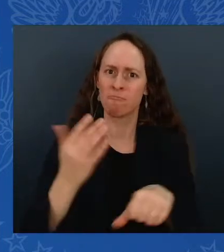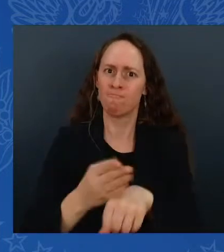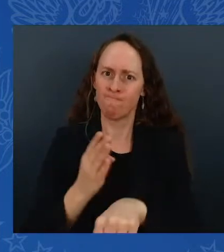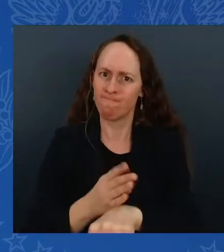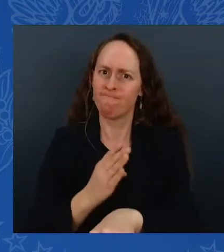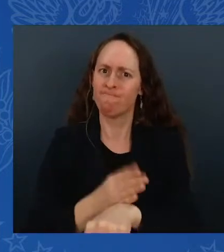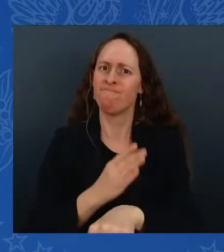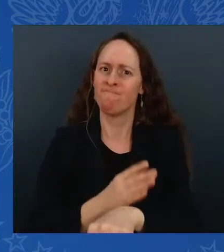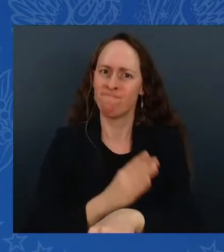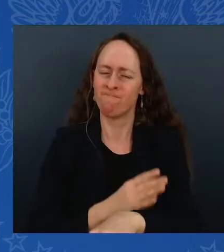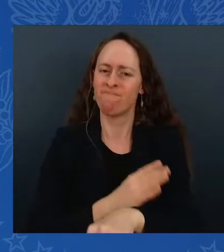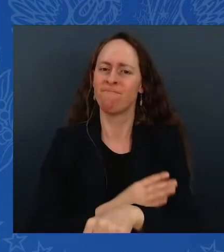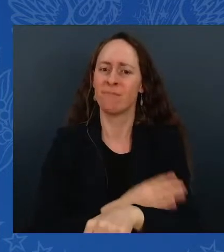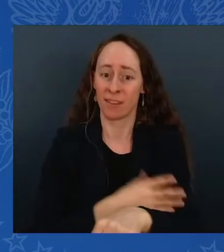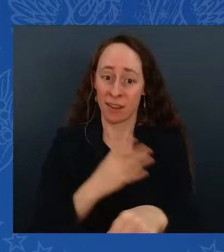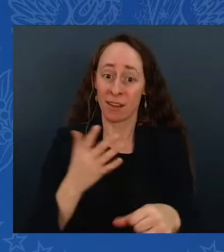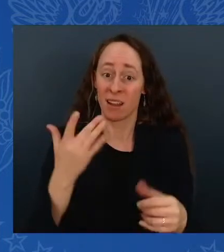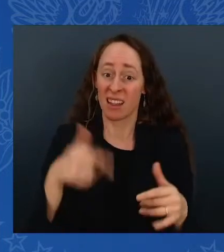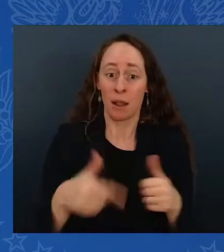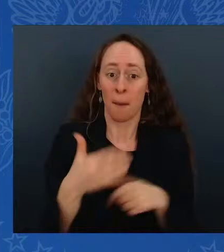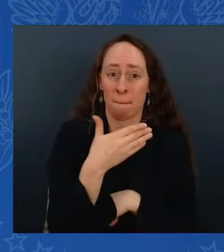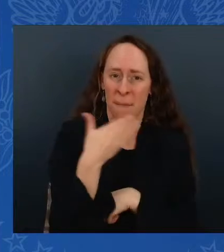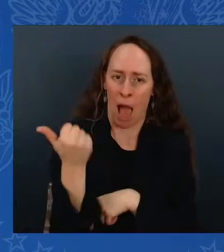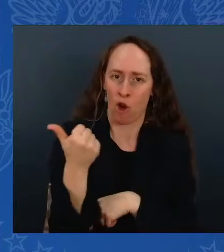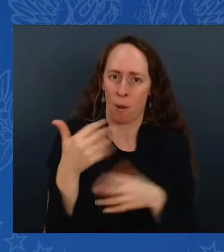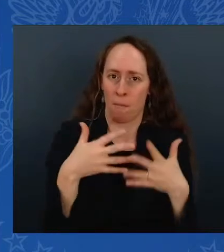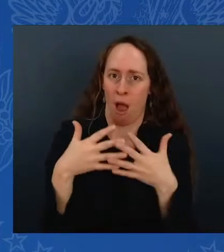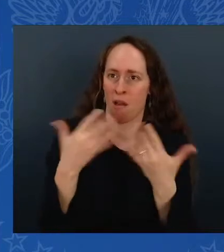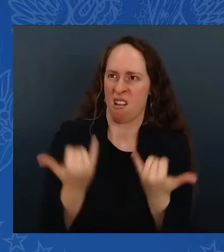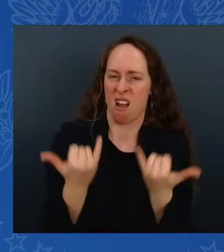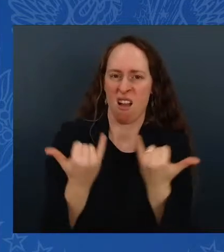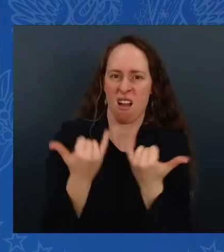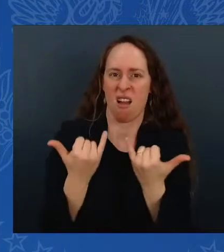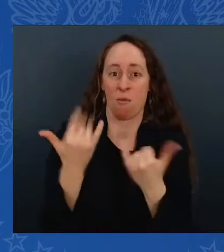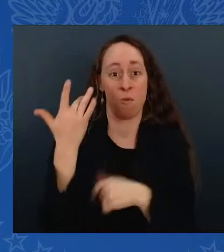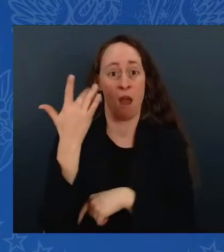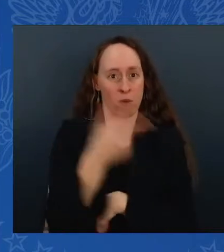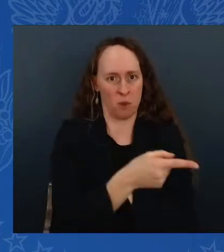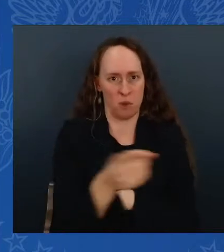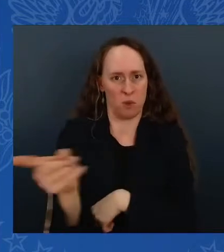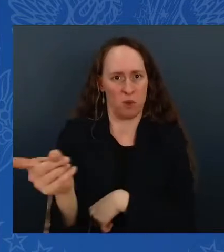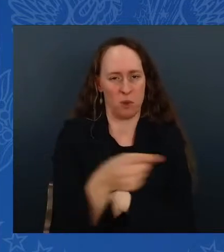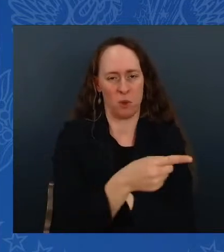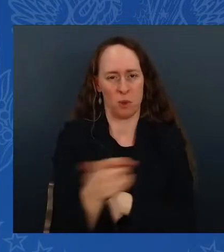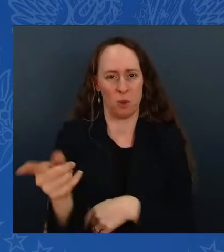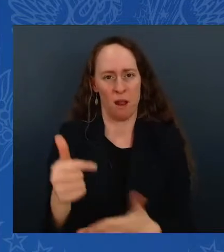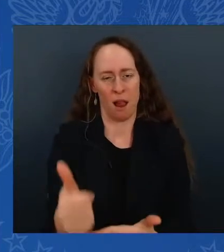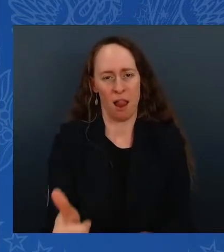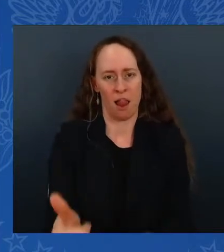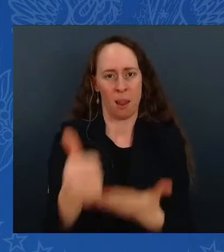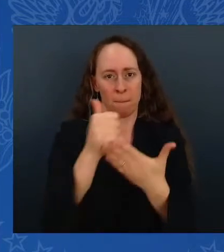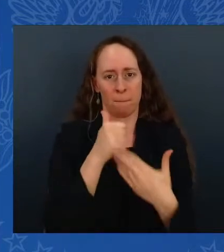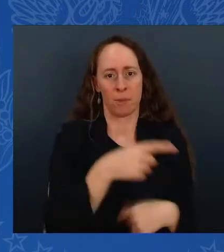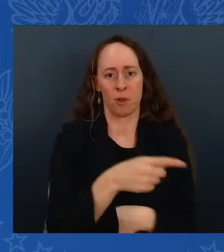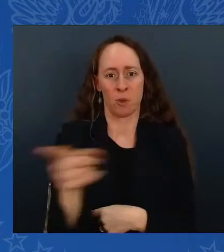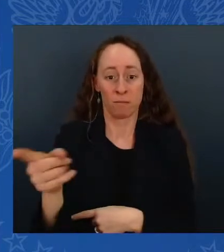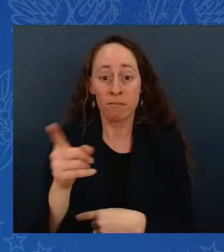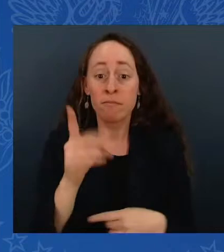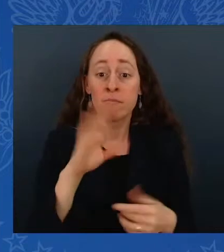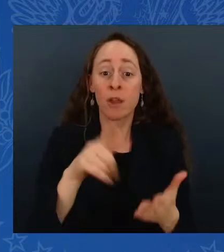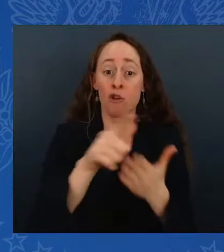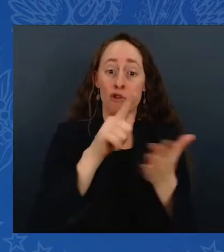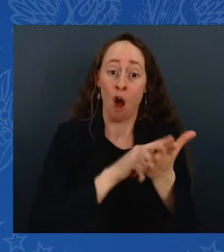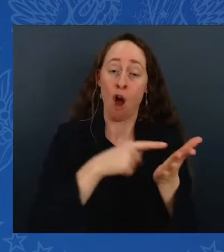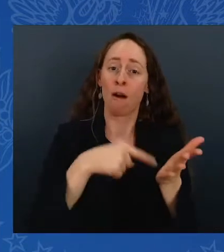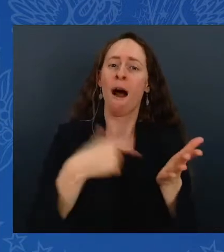America because of all of you. In fact, Buy American has been the law of the land since the 1930s. And I have to admit to you,